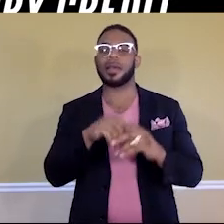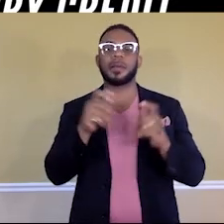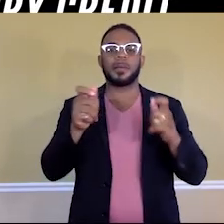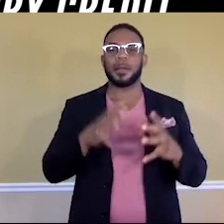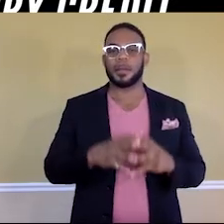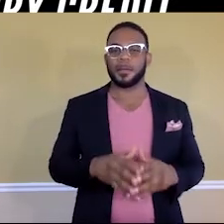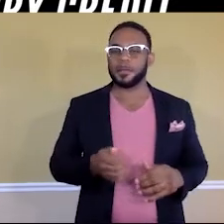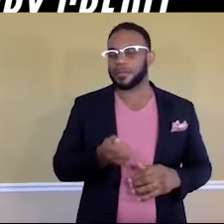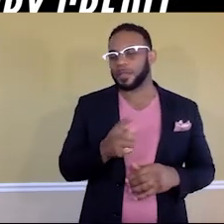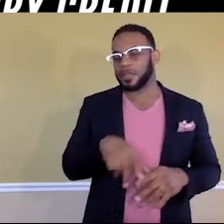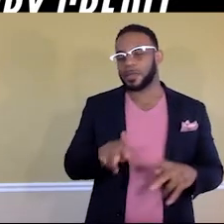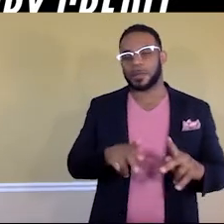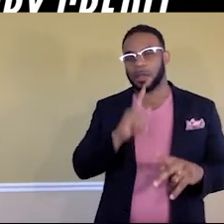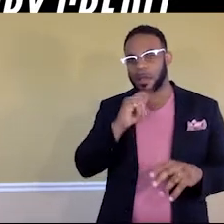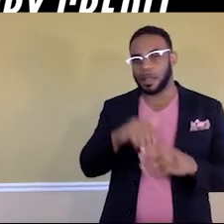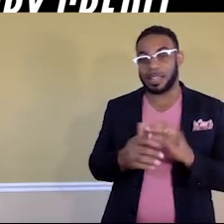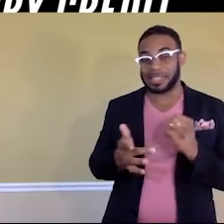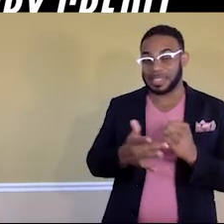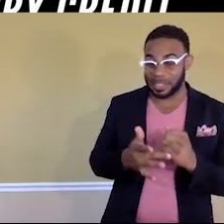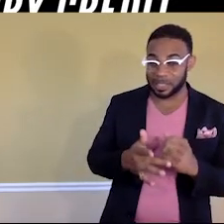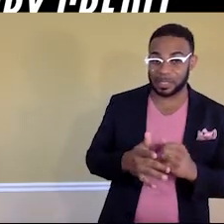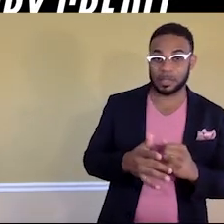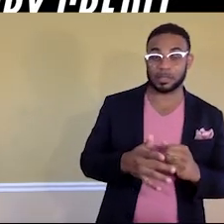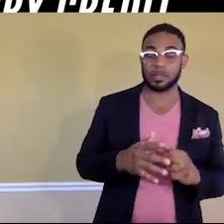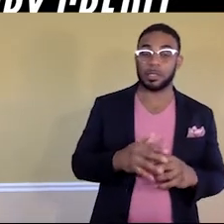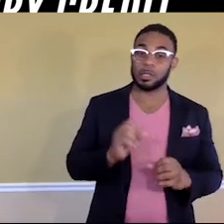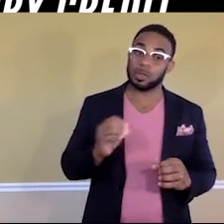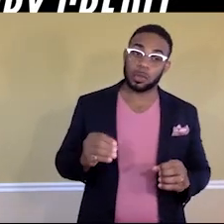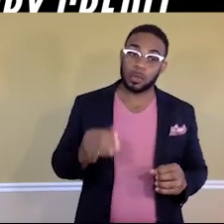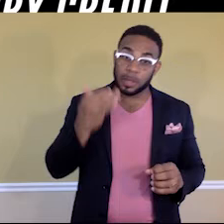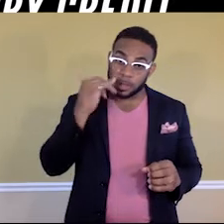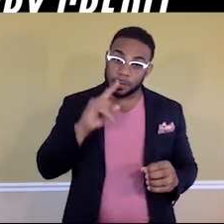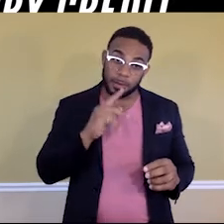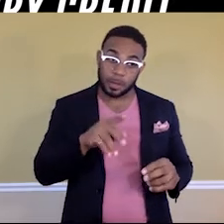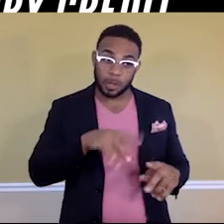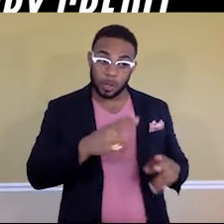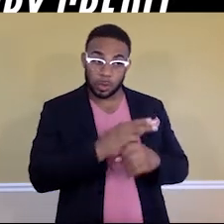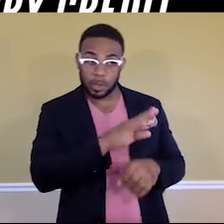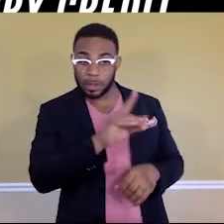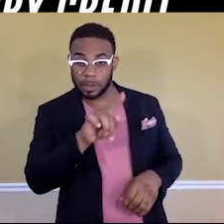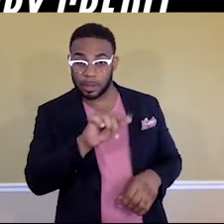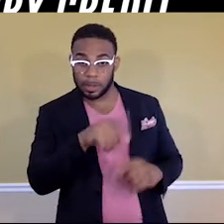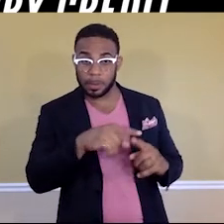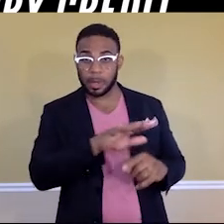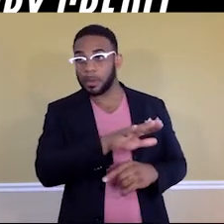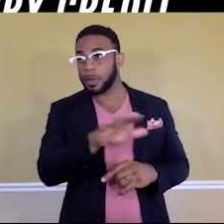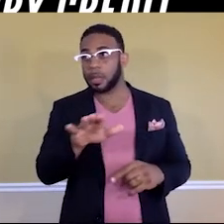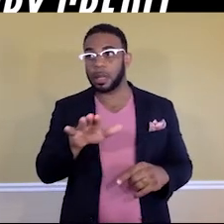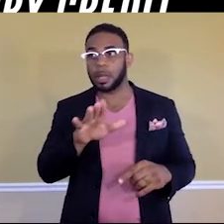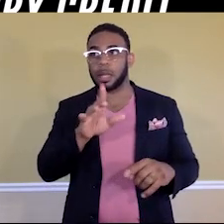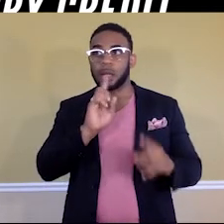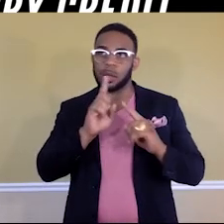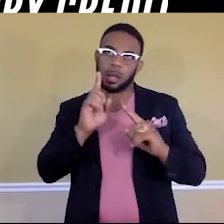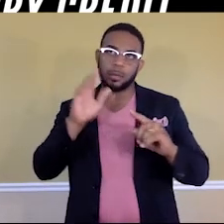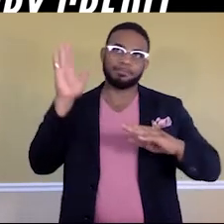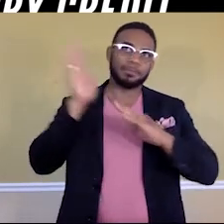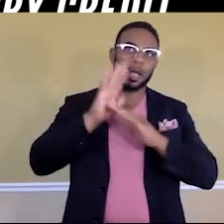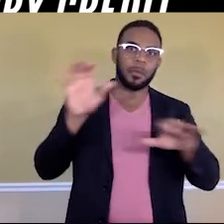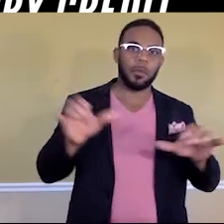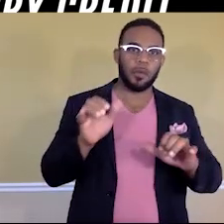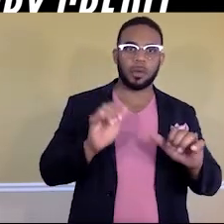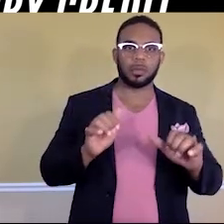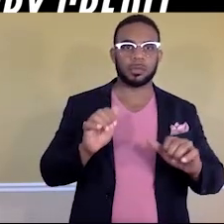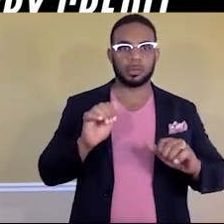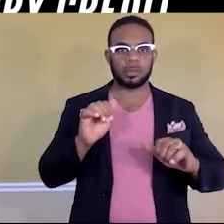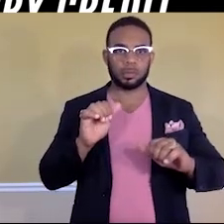management. Very few of those people are in technical roles. So if they're using their data about their top performing